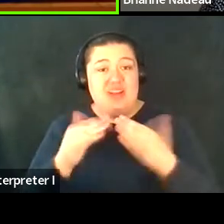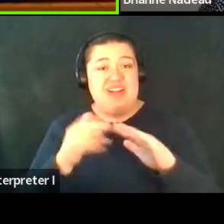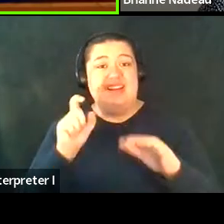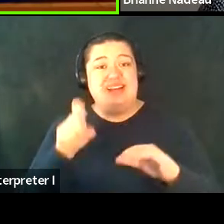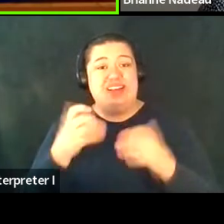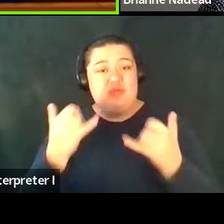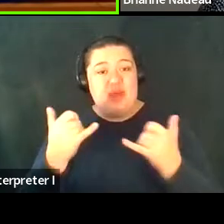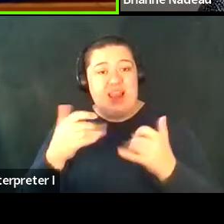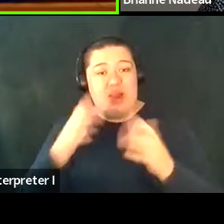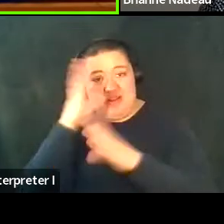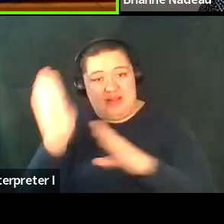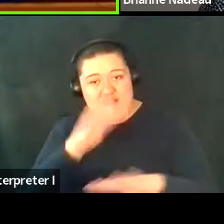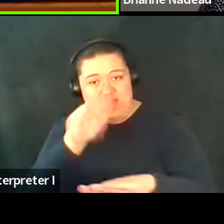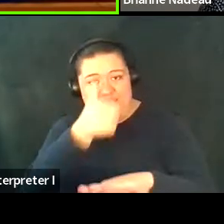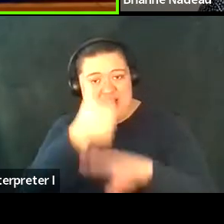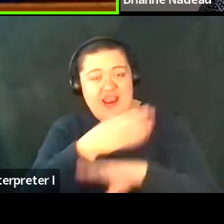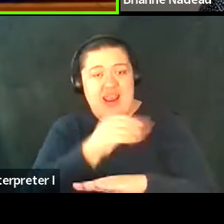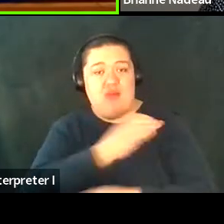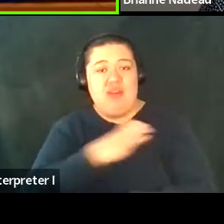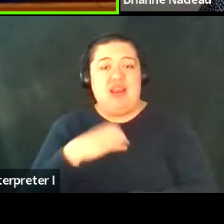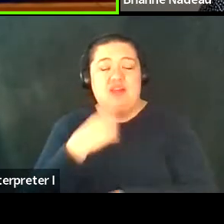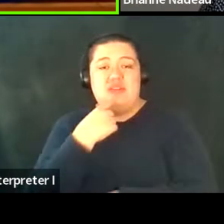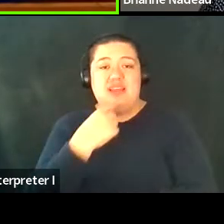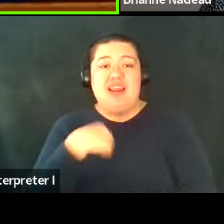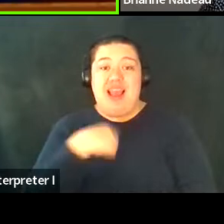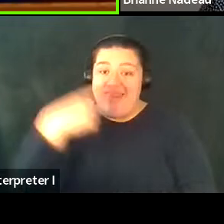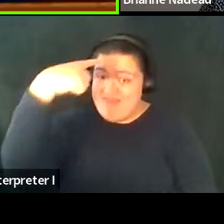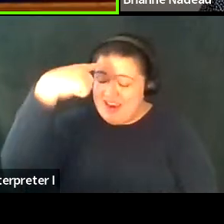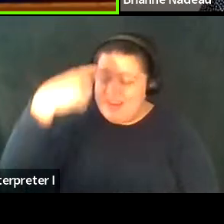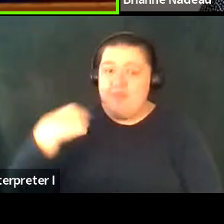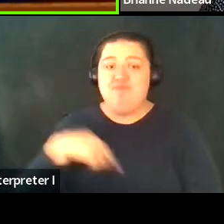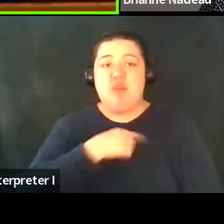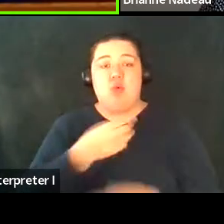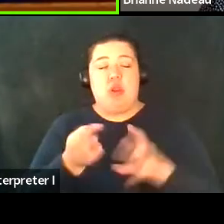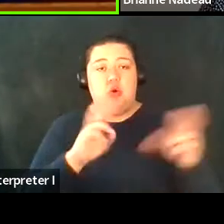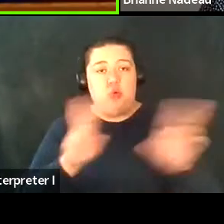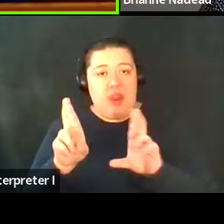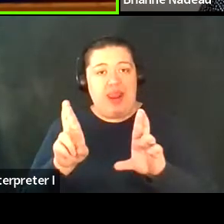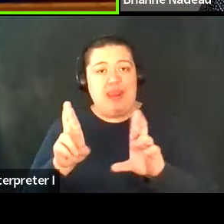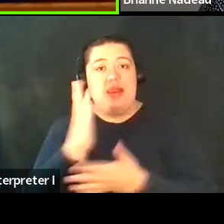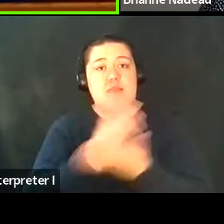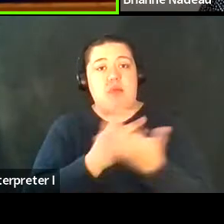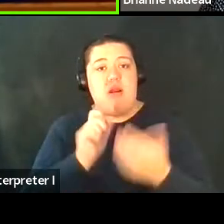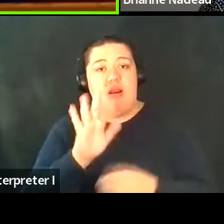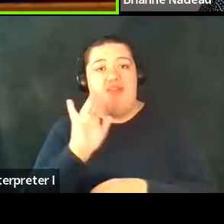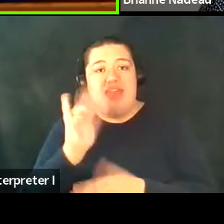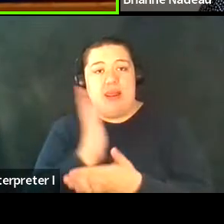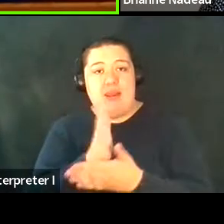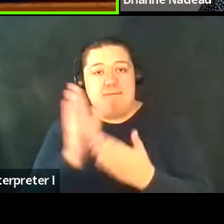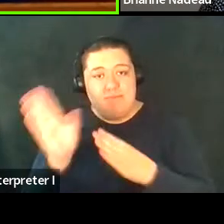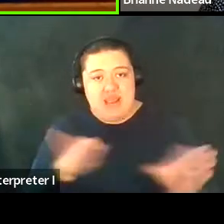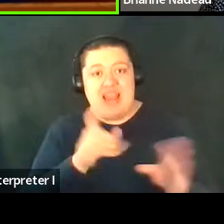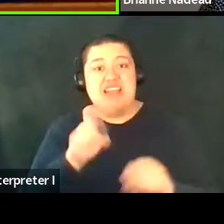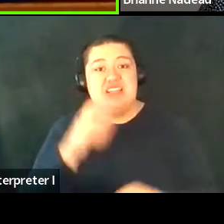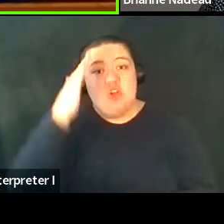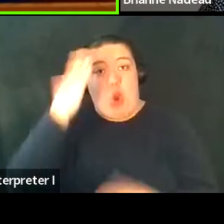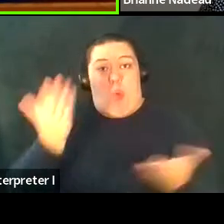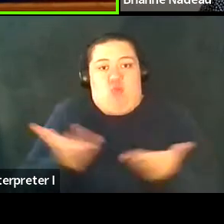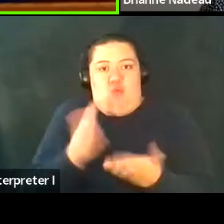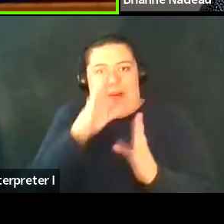is a plan in action. And what the council is saying, I think, is that we're ready to be part of that plan in action. We just need to know what it